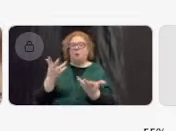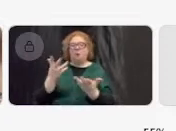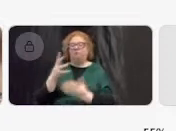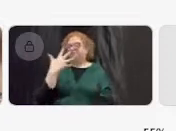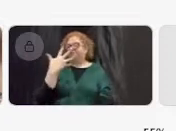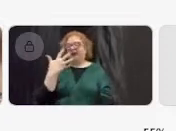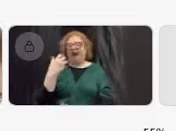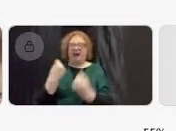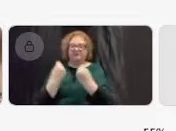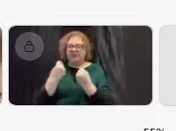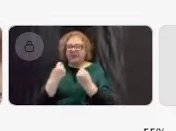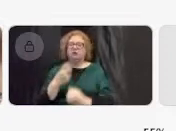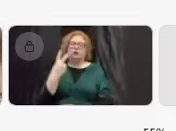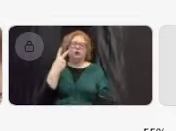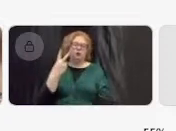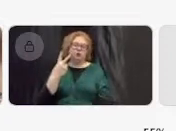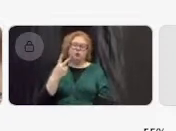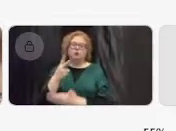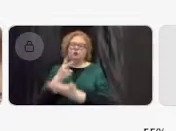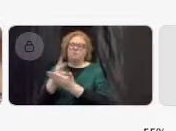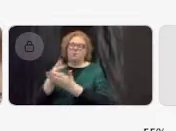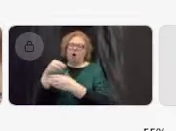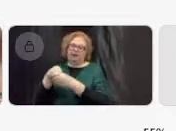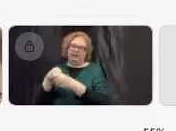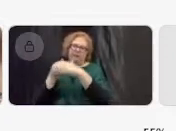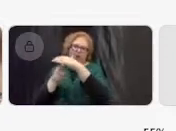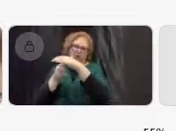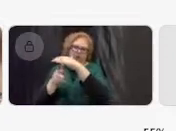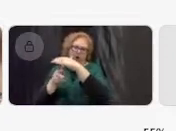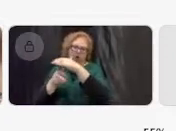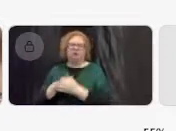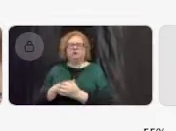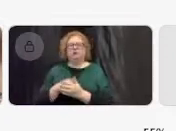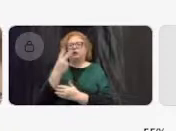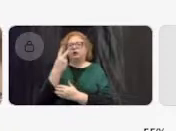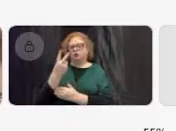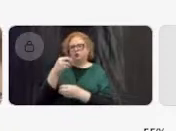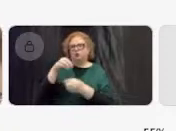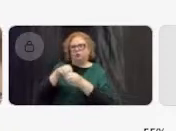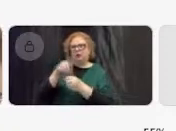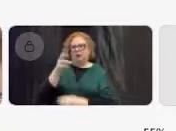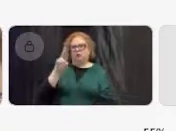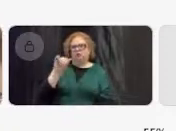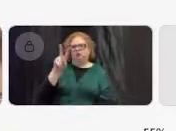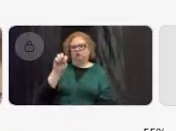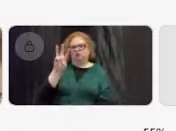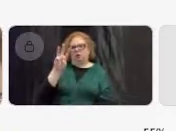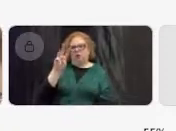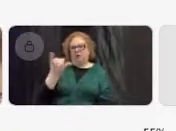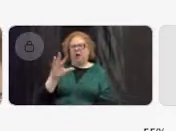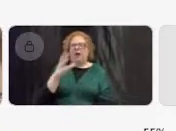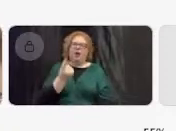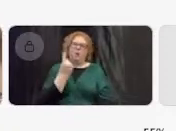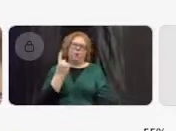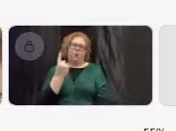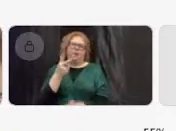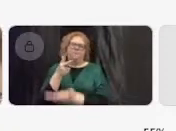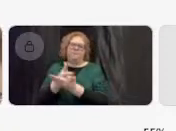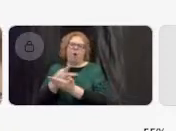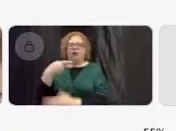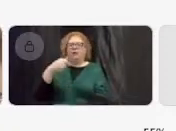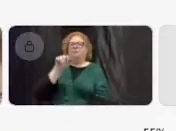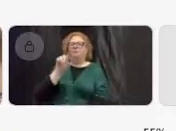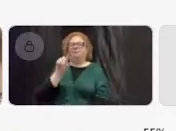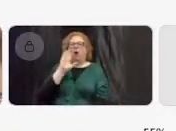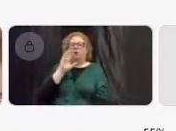2 parking spaces in the garage, 2 parking spaces in the driveway, and 1 parking pad. Staff is